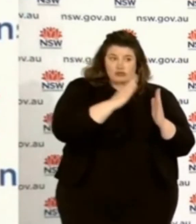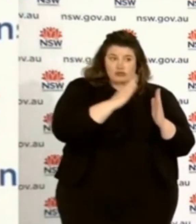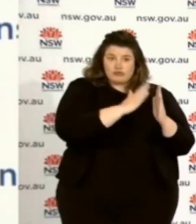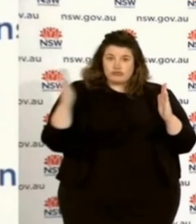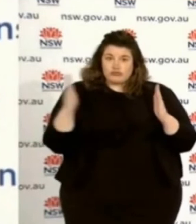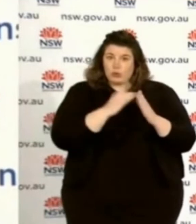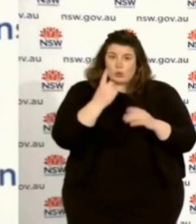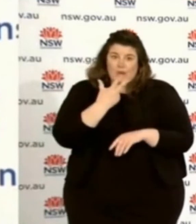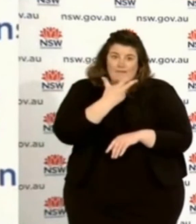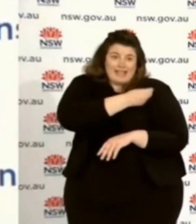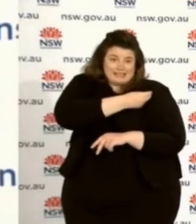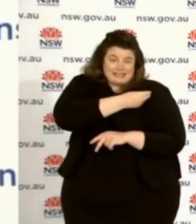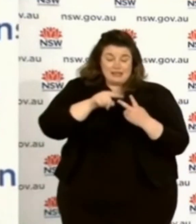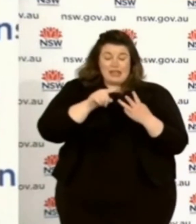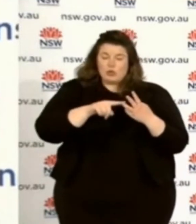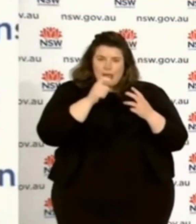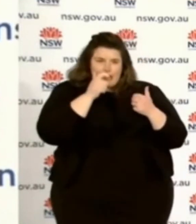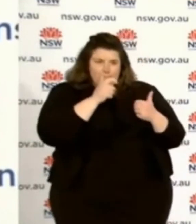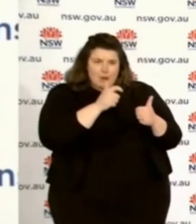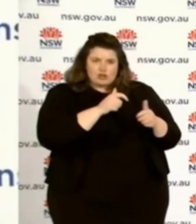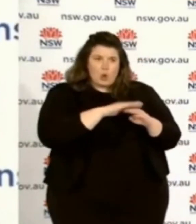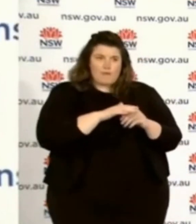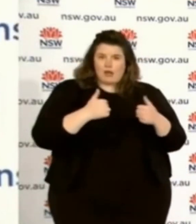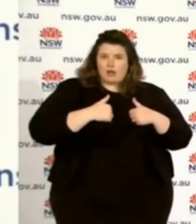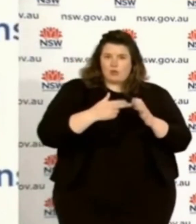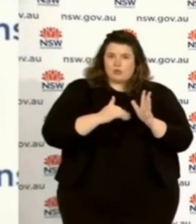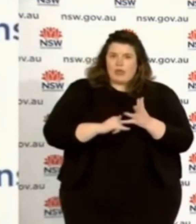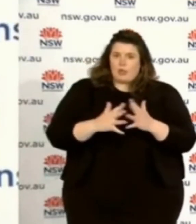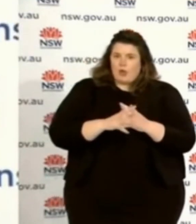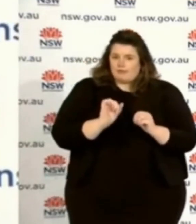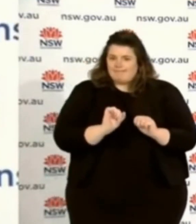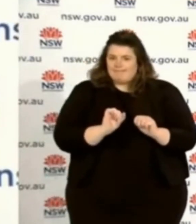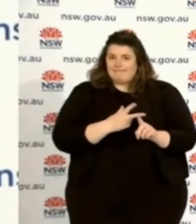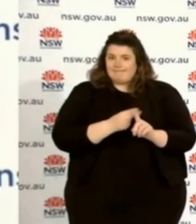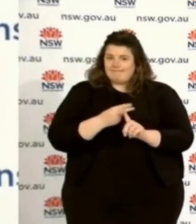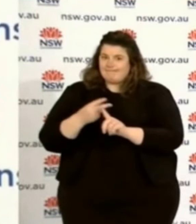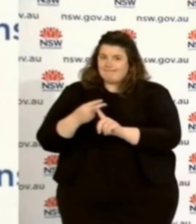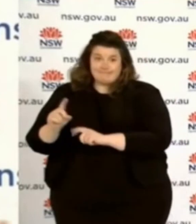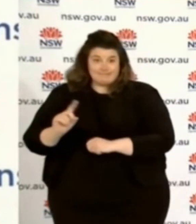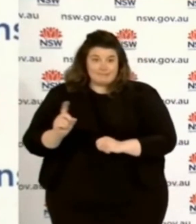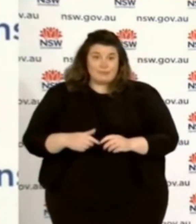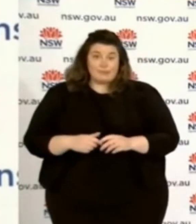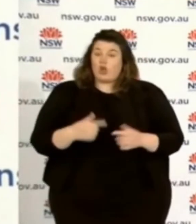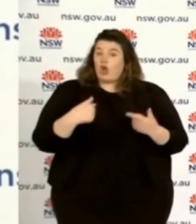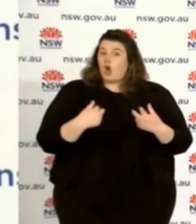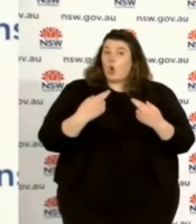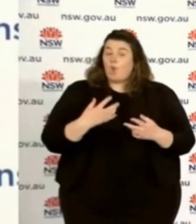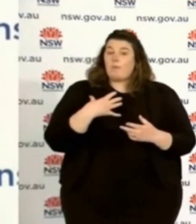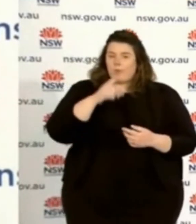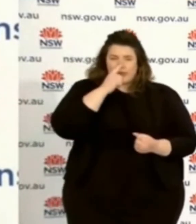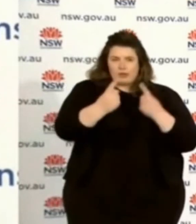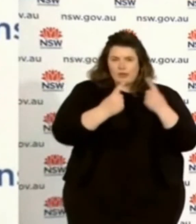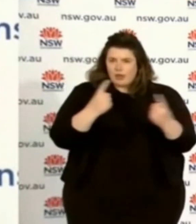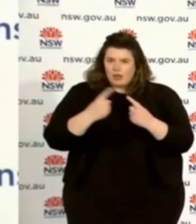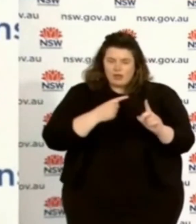who's getting vaccinated, and you can monitor closely our situation. What I'm hoping to see is that we have higher uptake, and I would